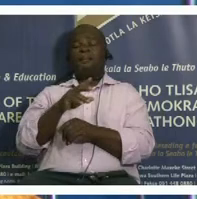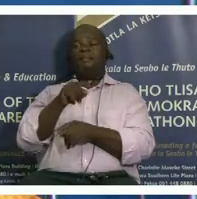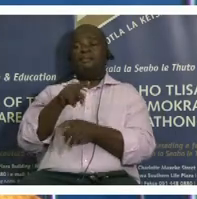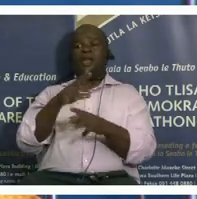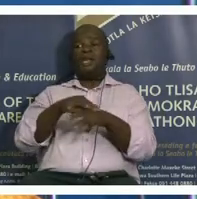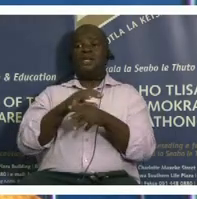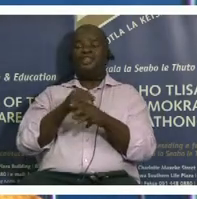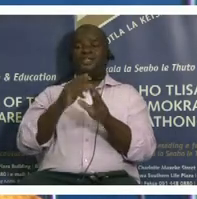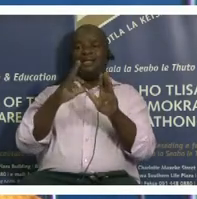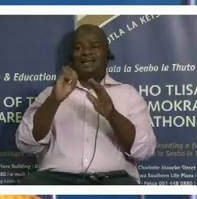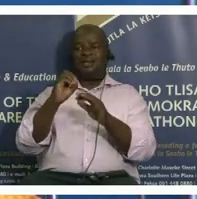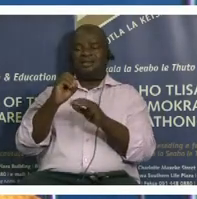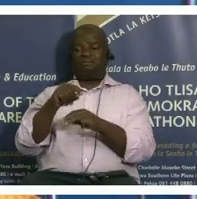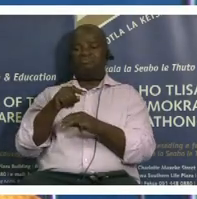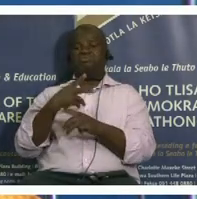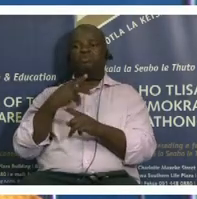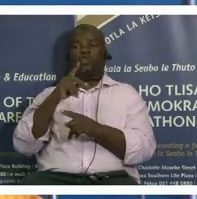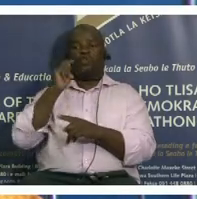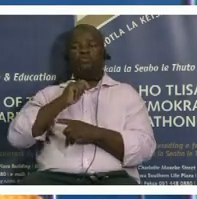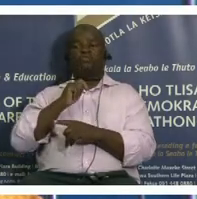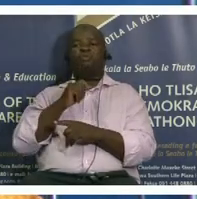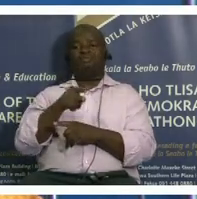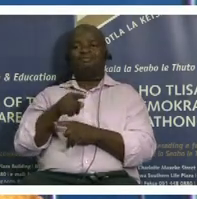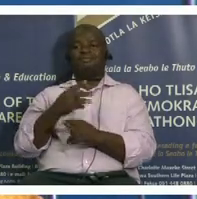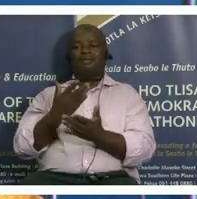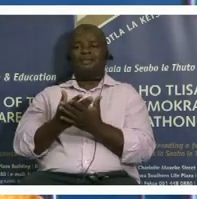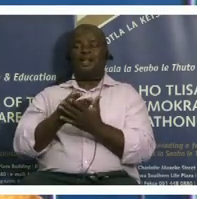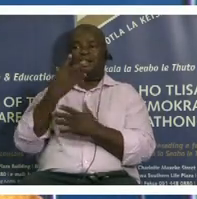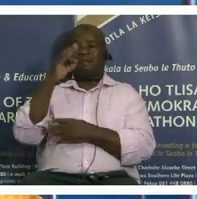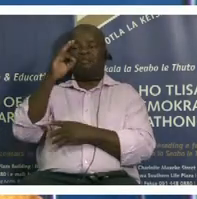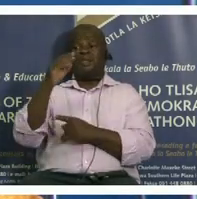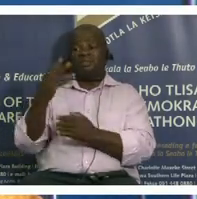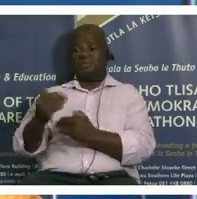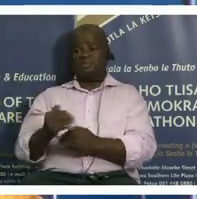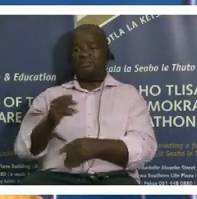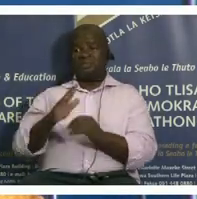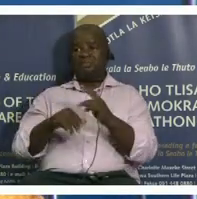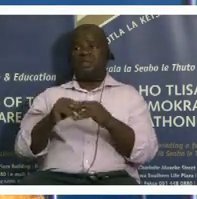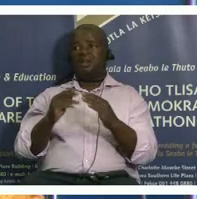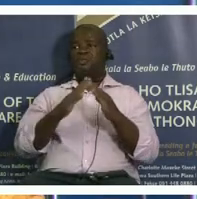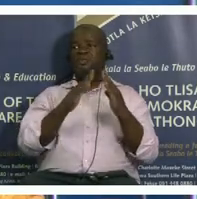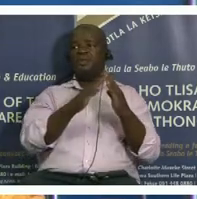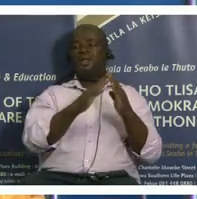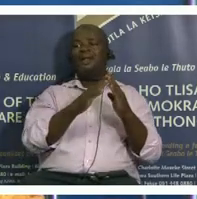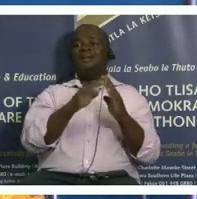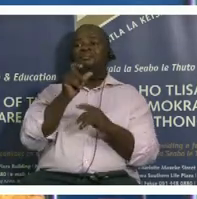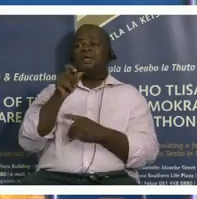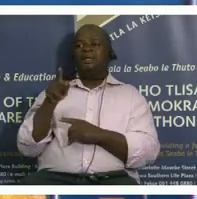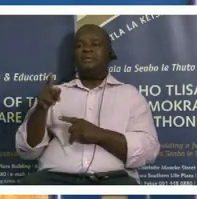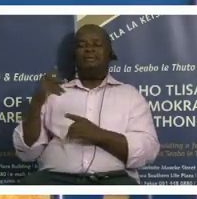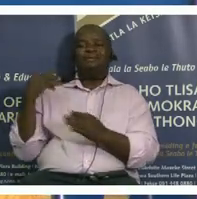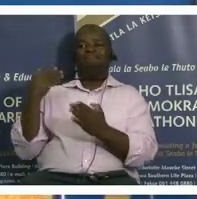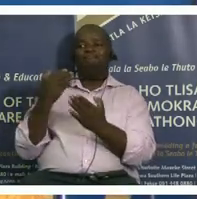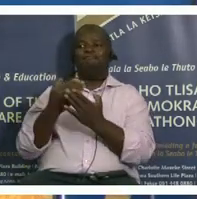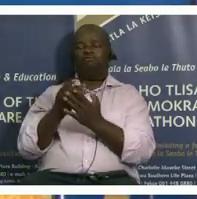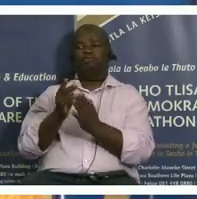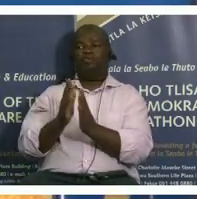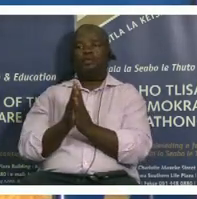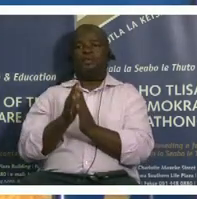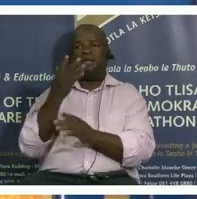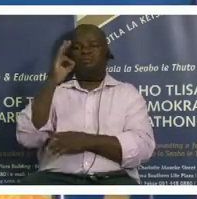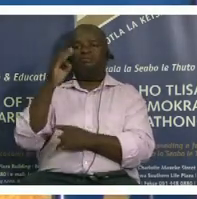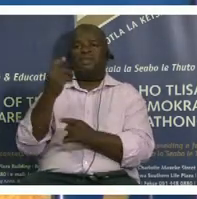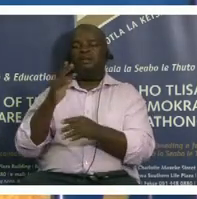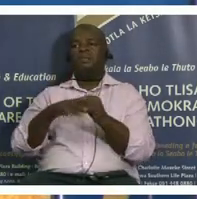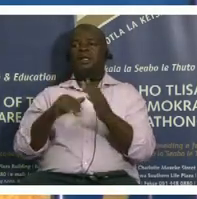lady whom government recently built a house. Mayor Makibitla made a request to government to build a house during